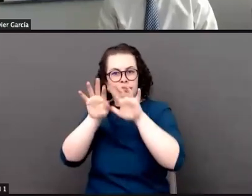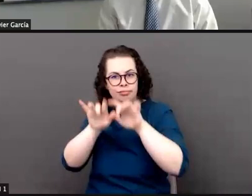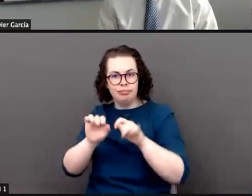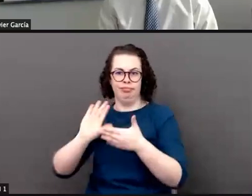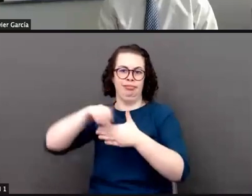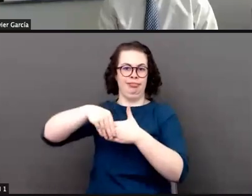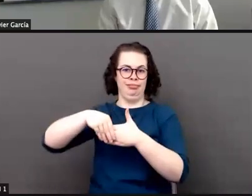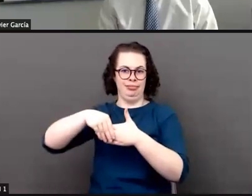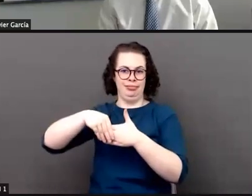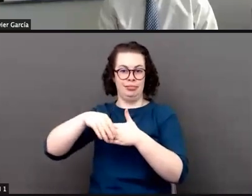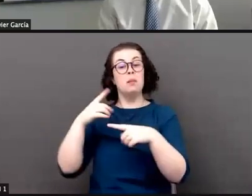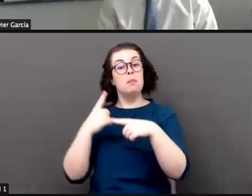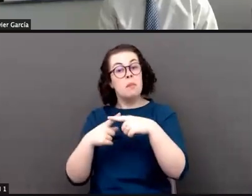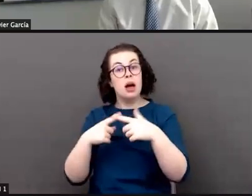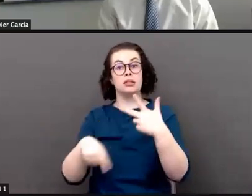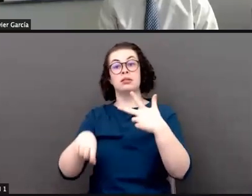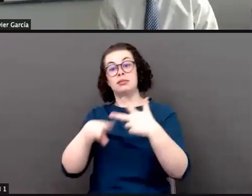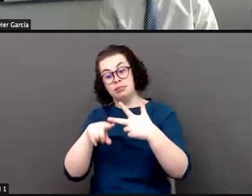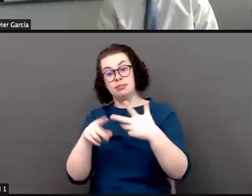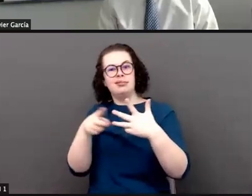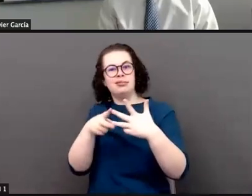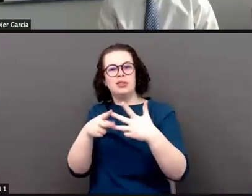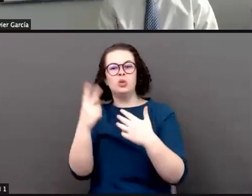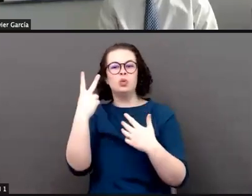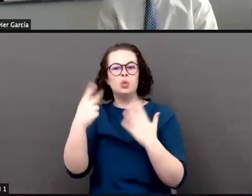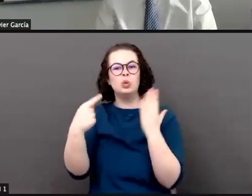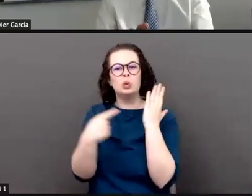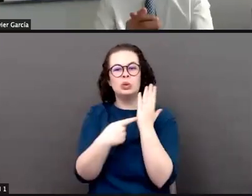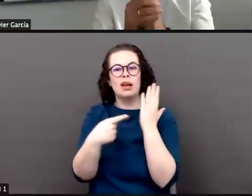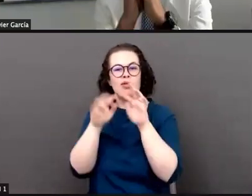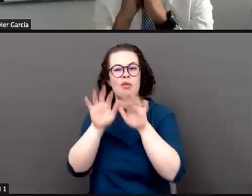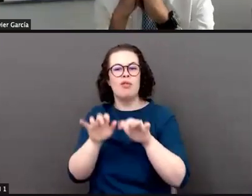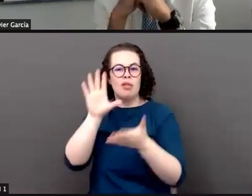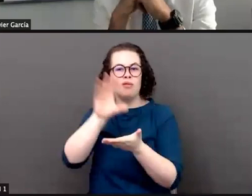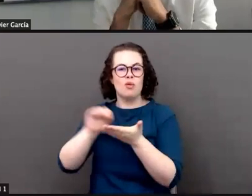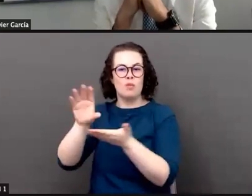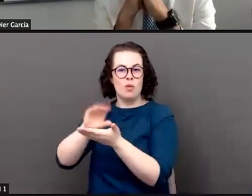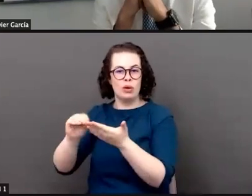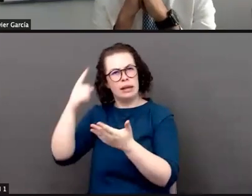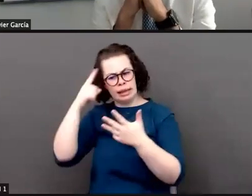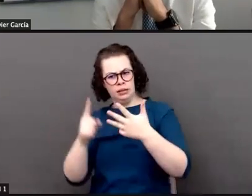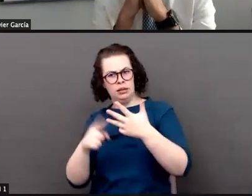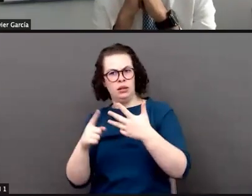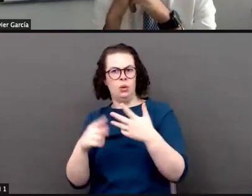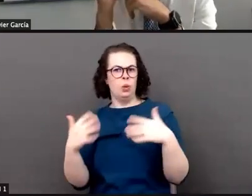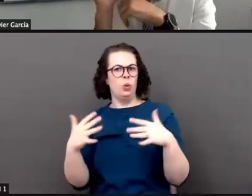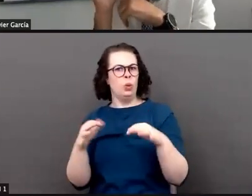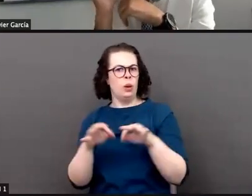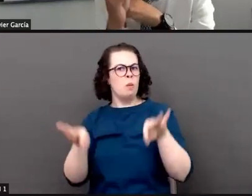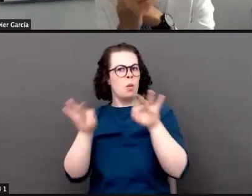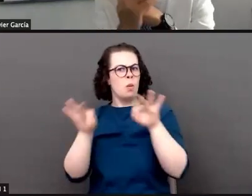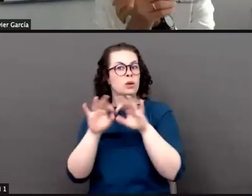technical reports. I think the second one is very important, the conformity